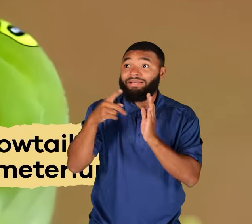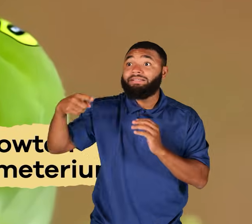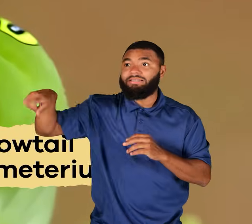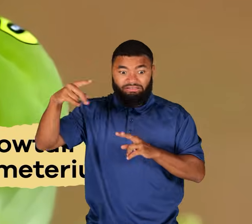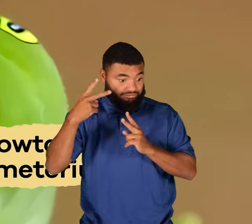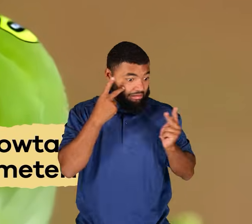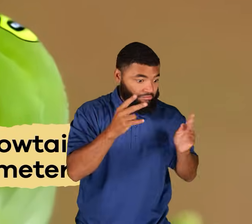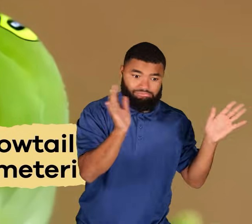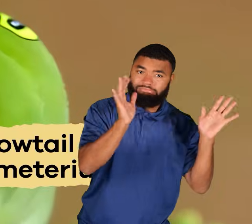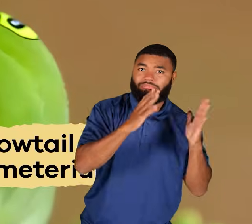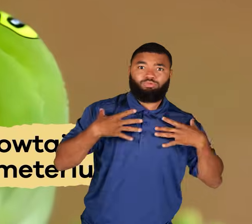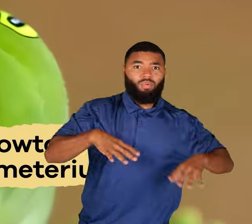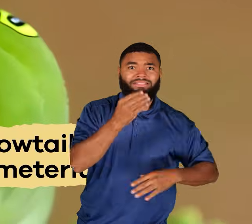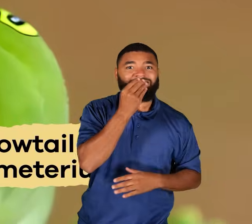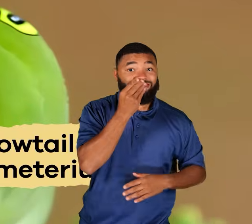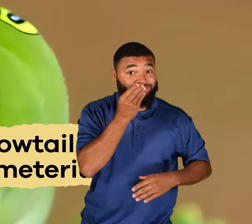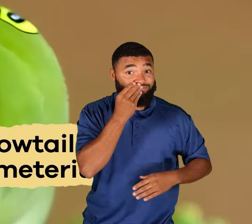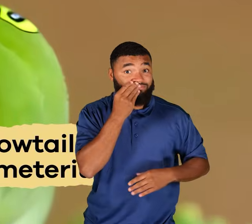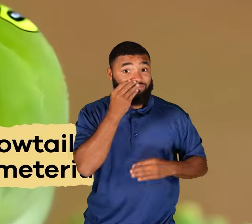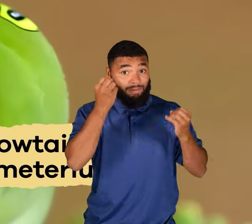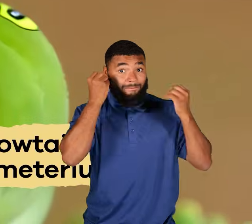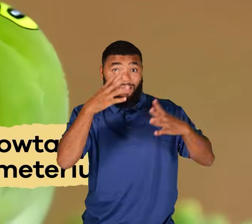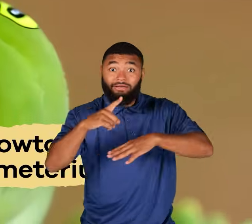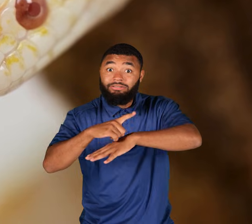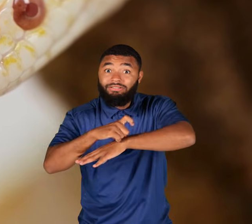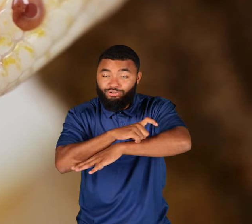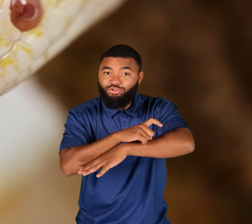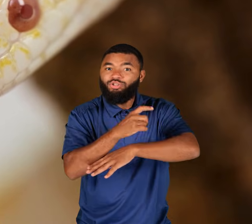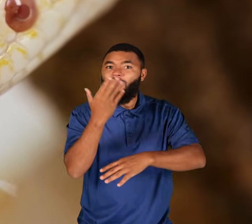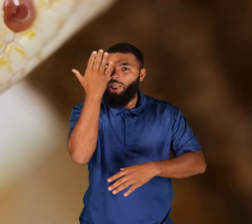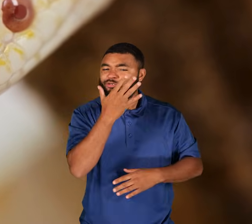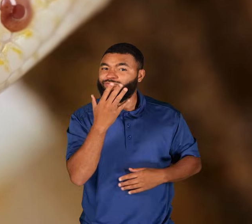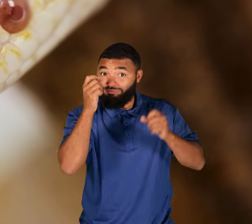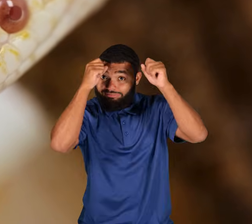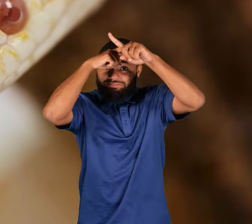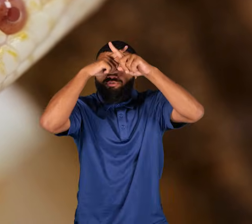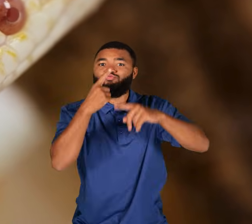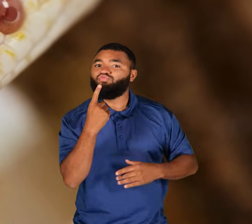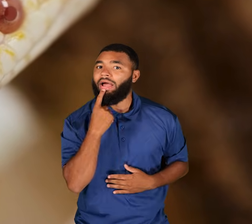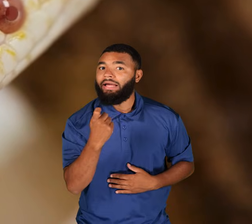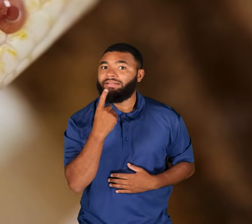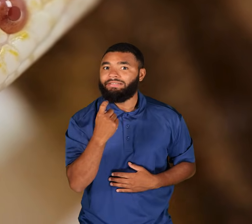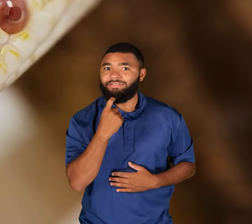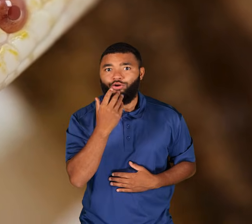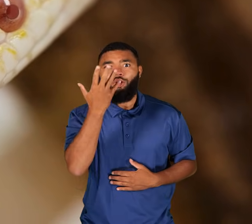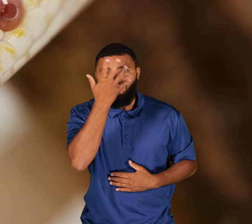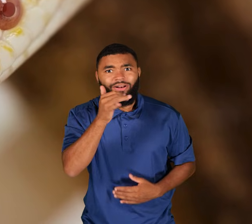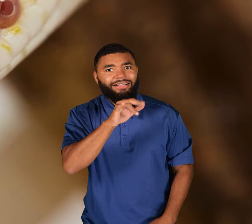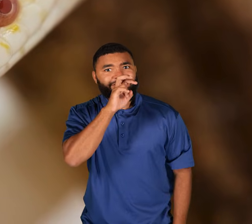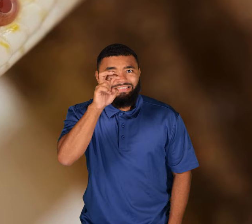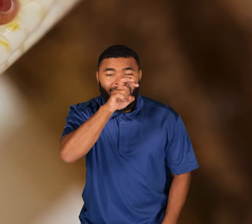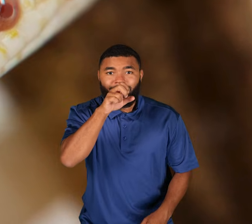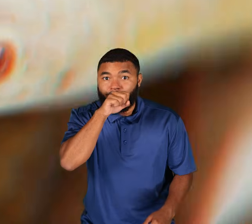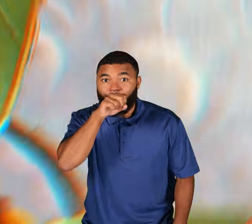Many spicebush swallowtail caterpillars have a red osmeterium, which looks like a snake's tongue and makes their disguise